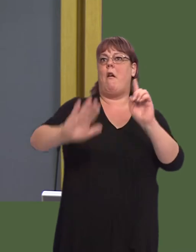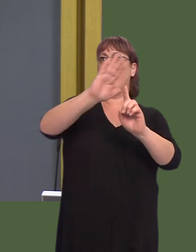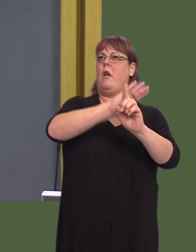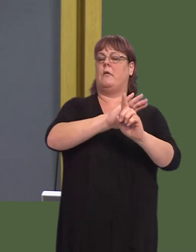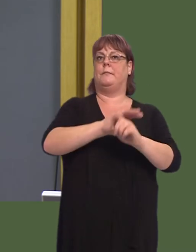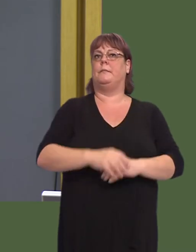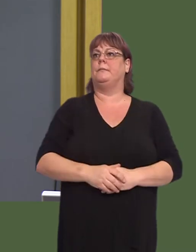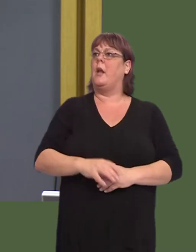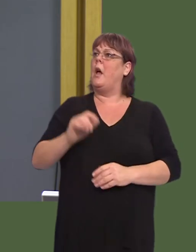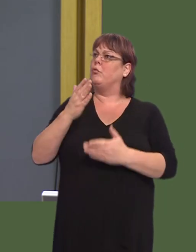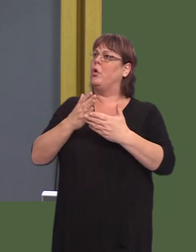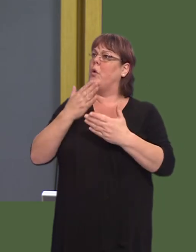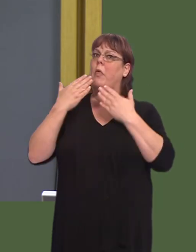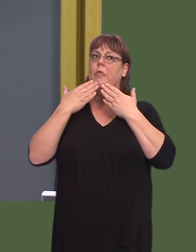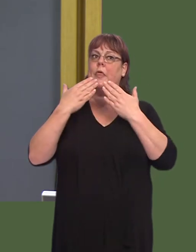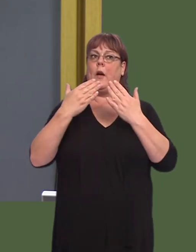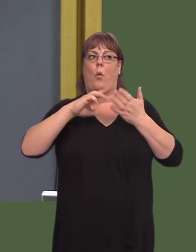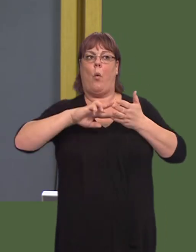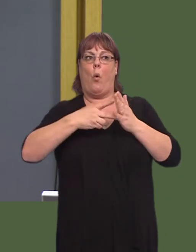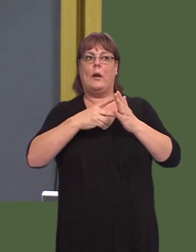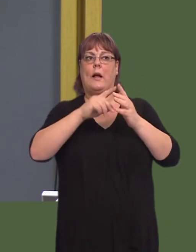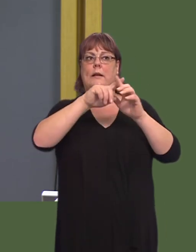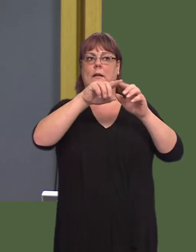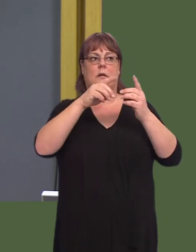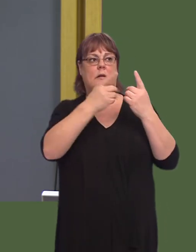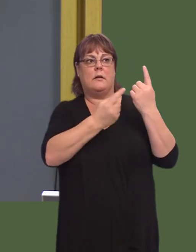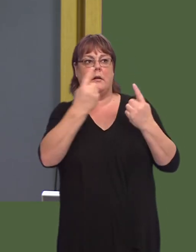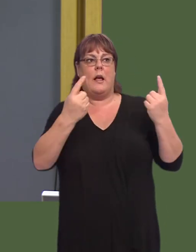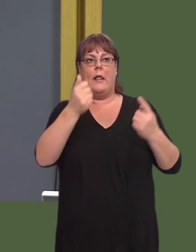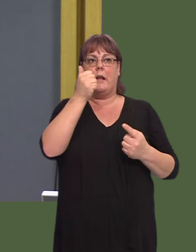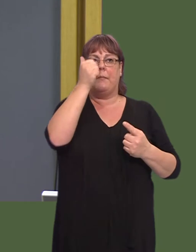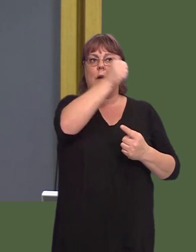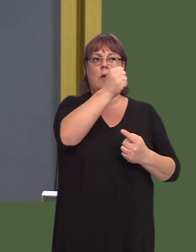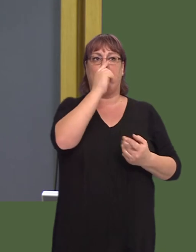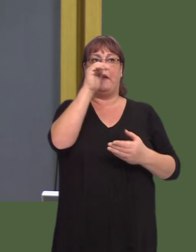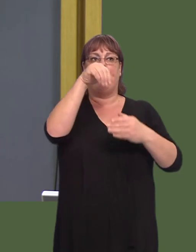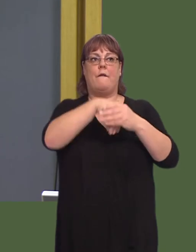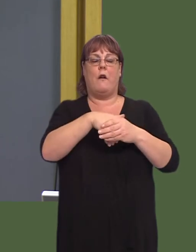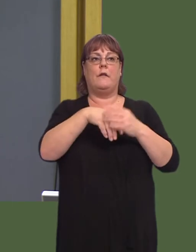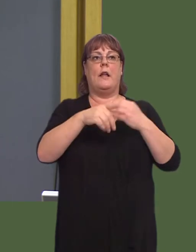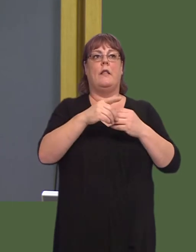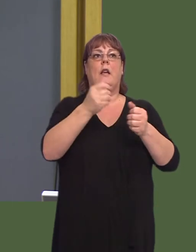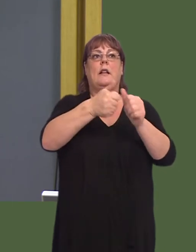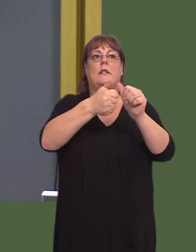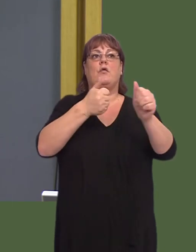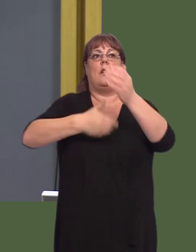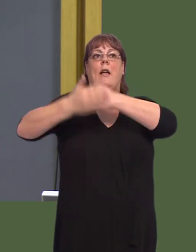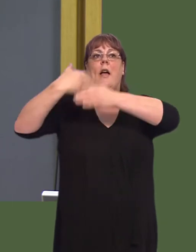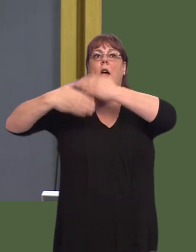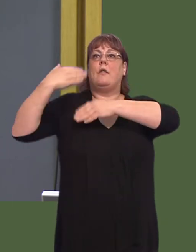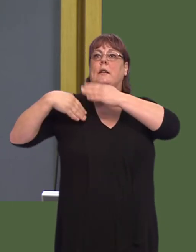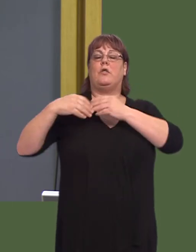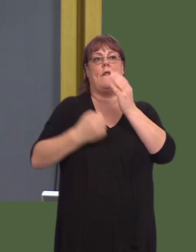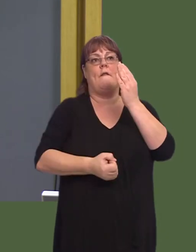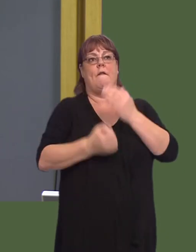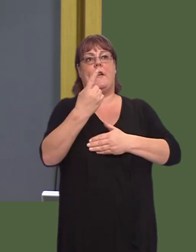sure that you'll join me in thanking the organisers and the many experts who recently gave their time at the industrial heritage charrette that was held in the